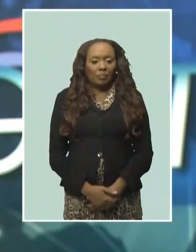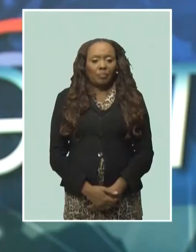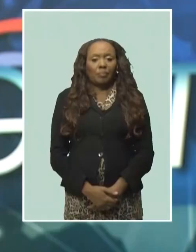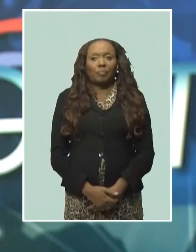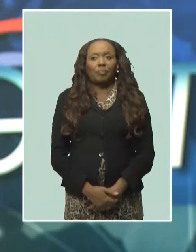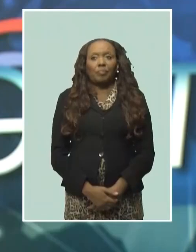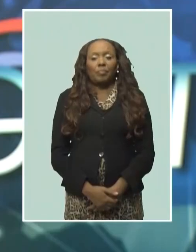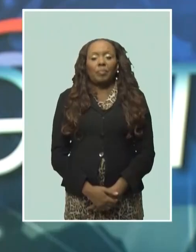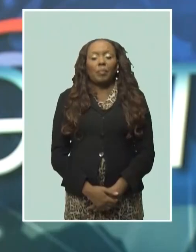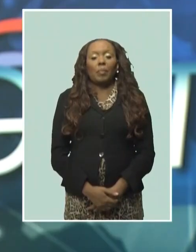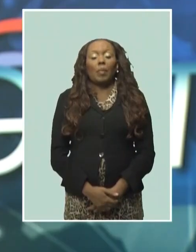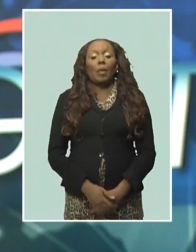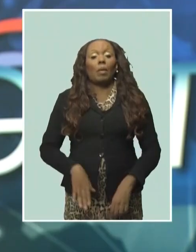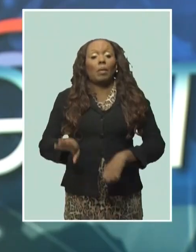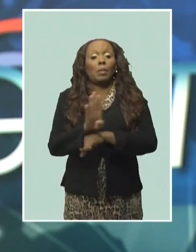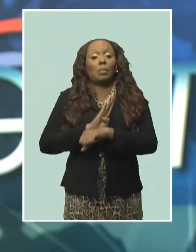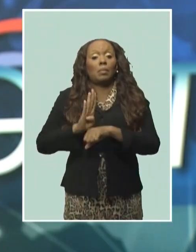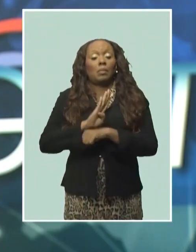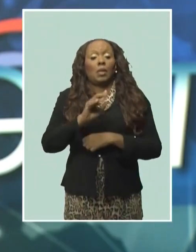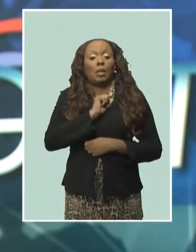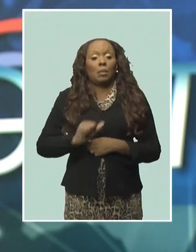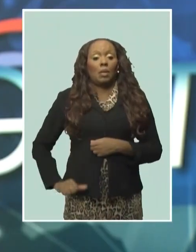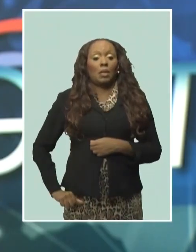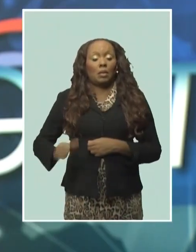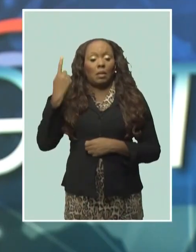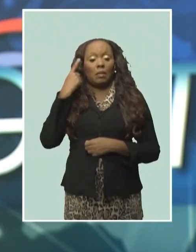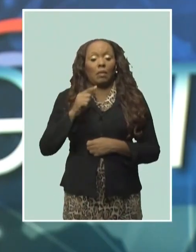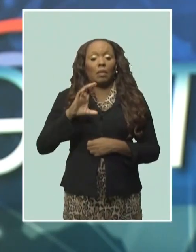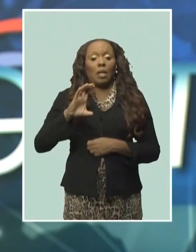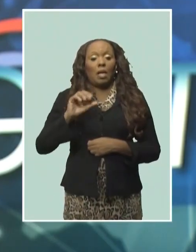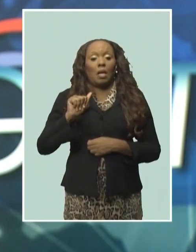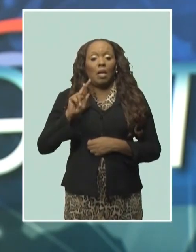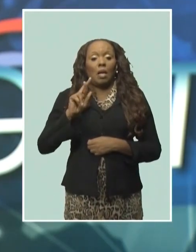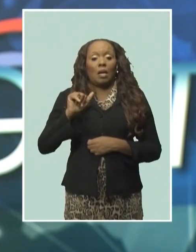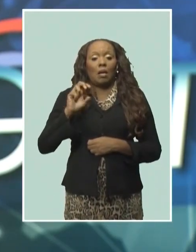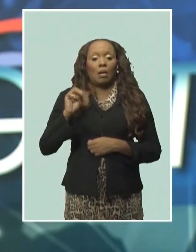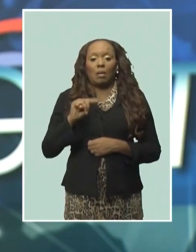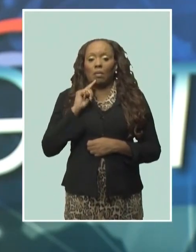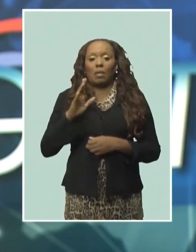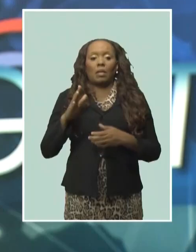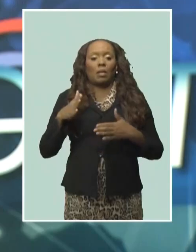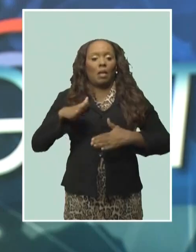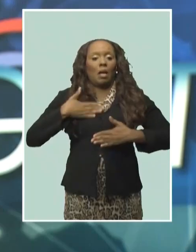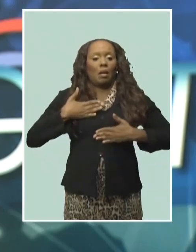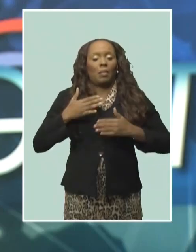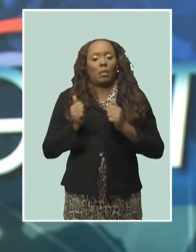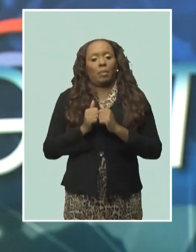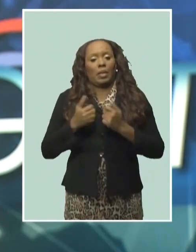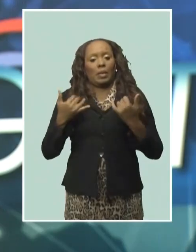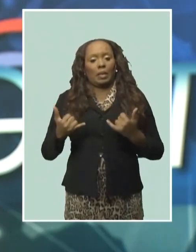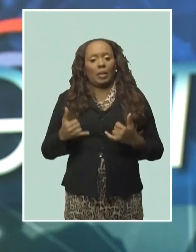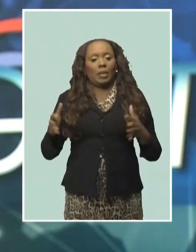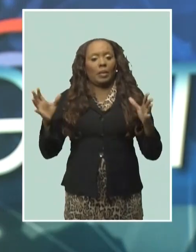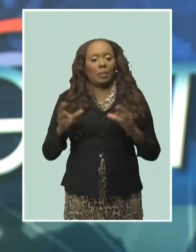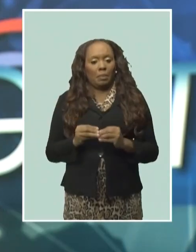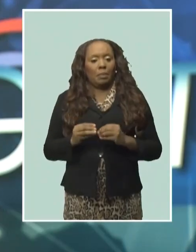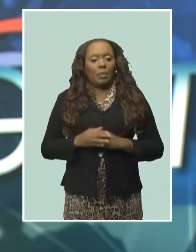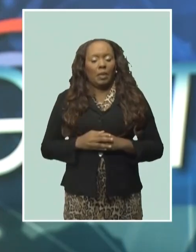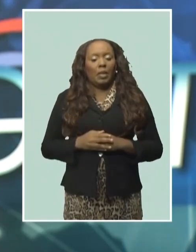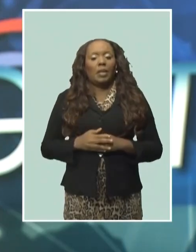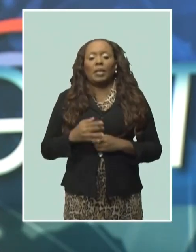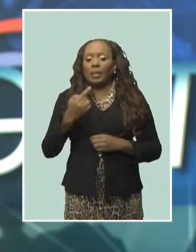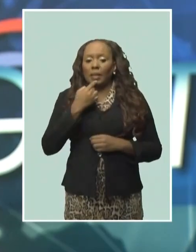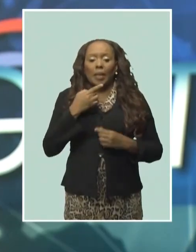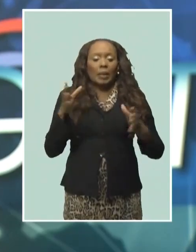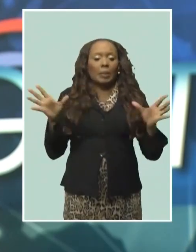Barbados Ambassador to Caricom David Commichong is pleased with the outcome of Monday's high-level meeting organized by the 15-member bloc on